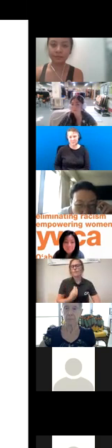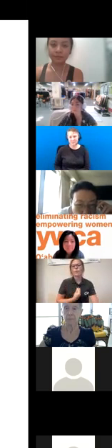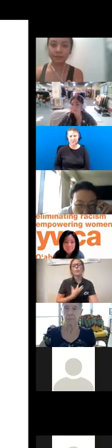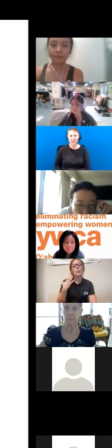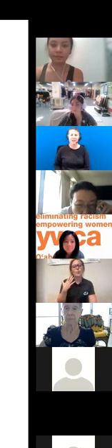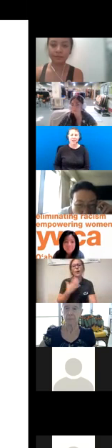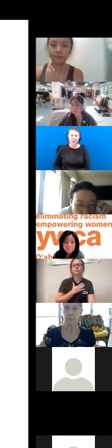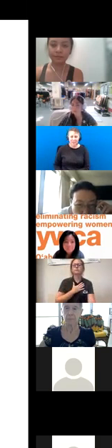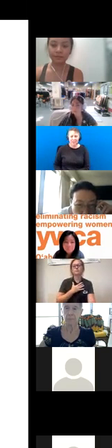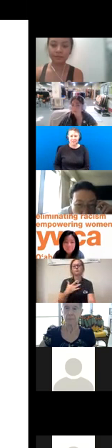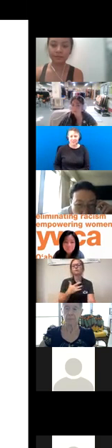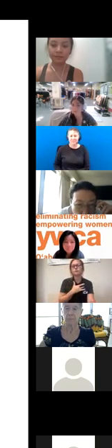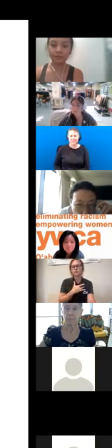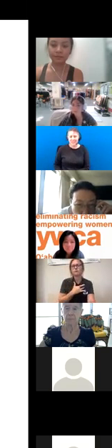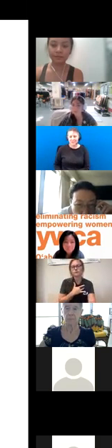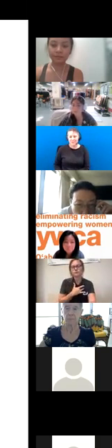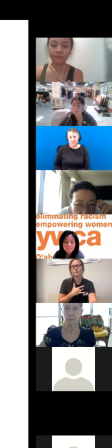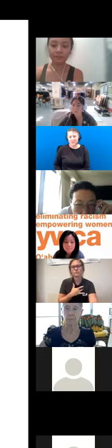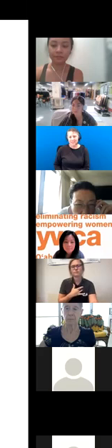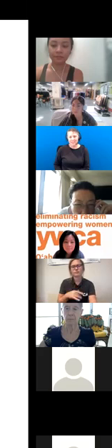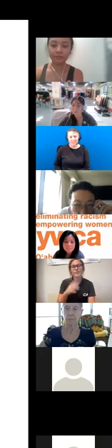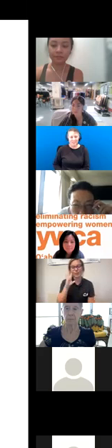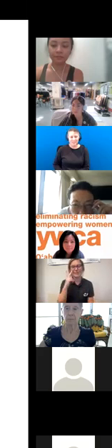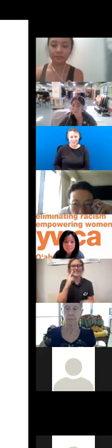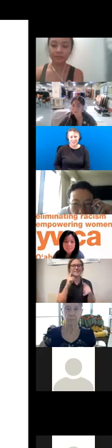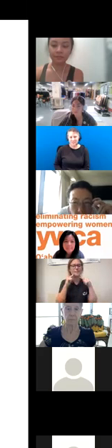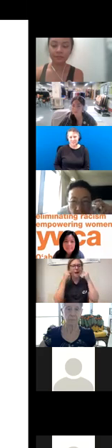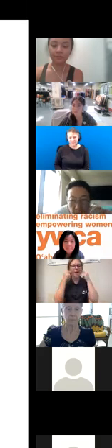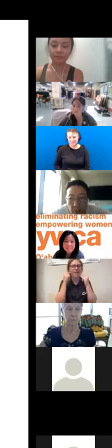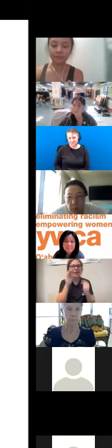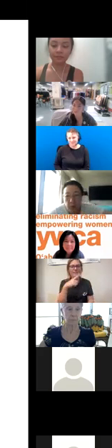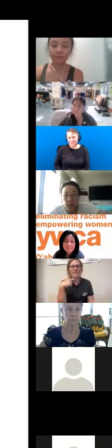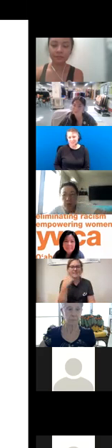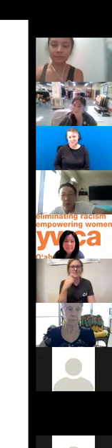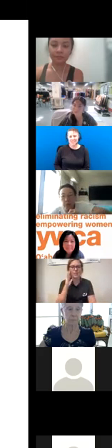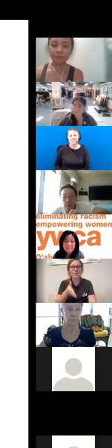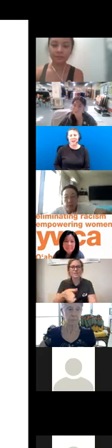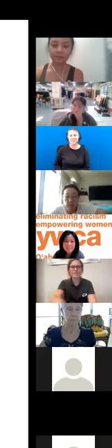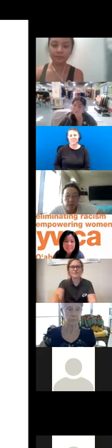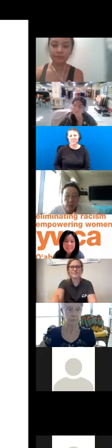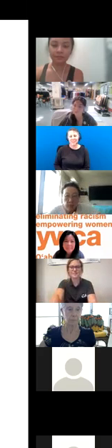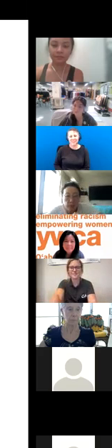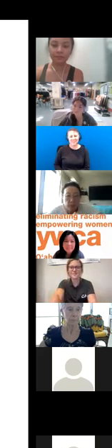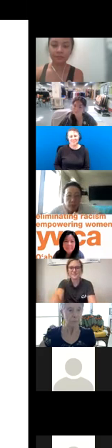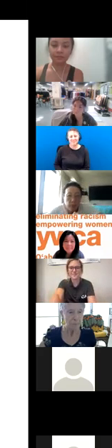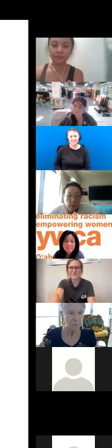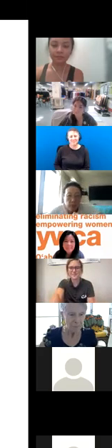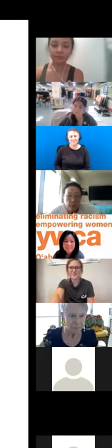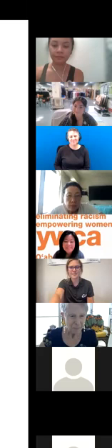deaf person, they will be impressed that you've learned something, and you'll see a smile on their